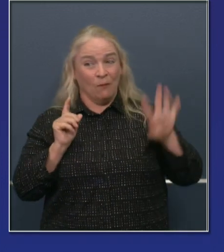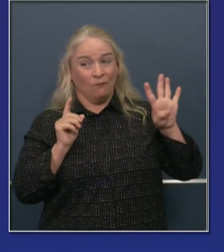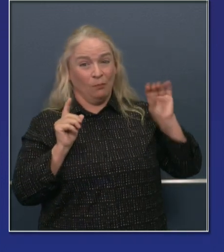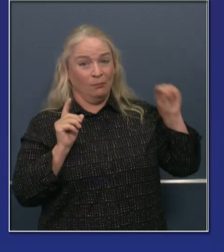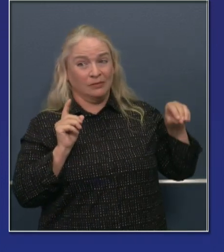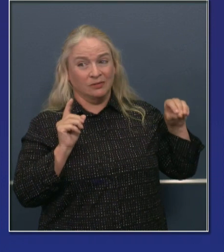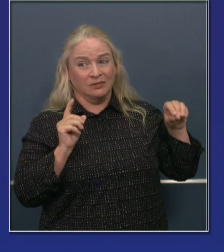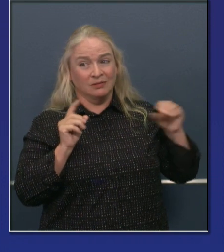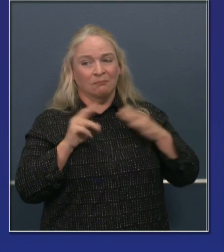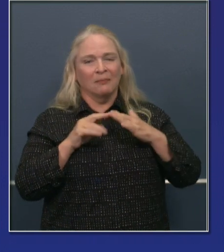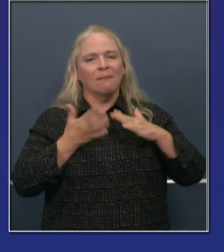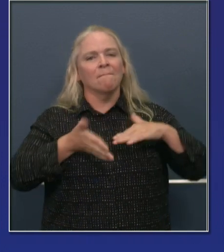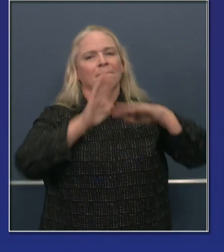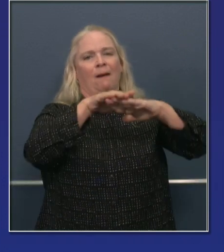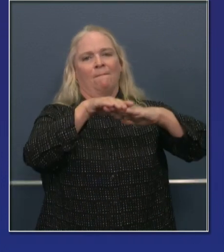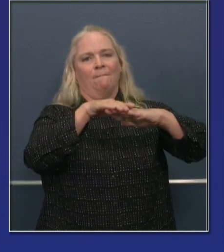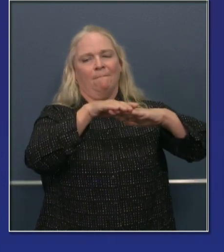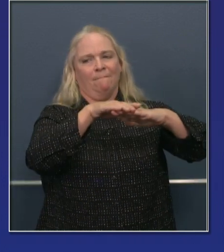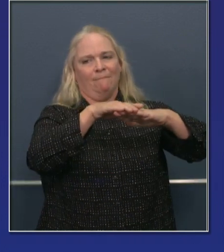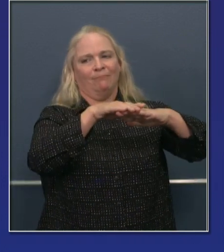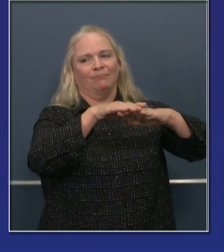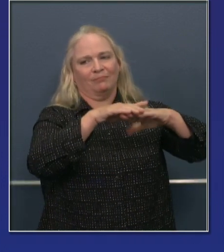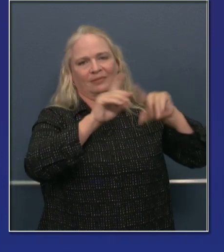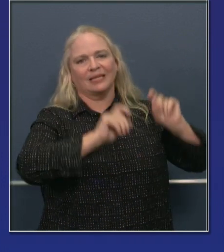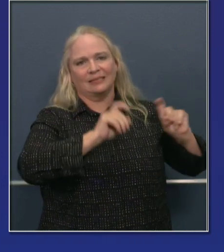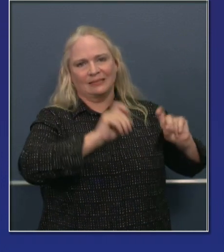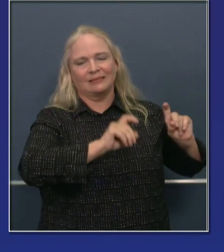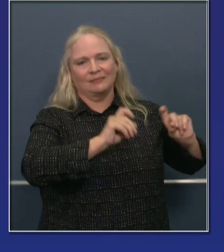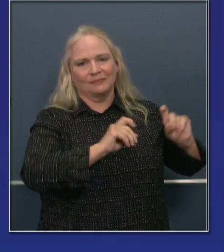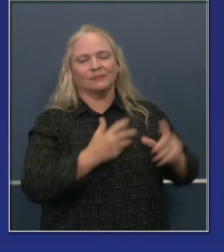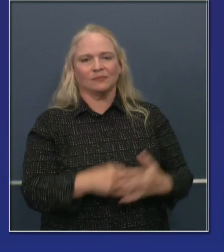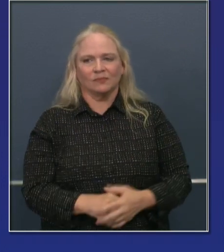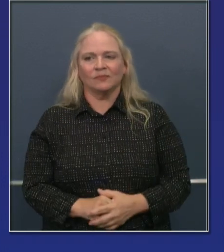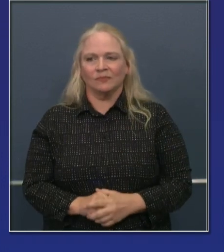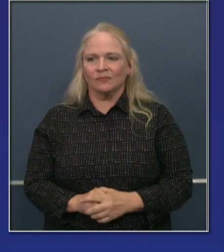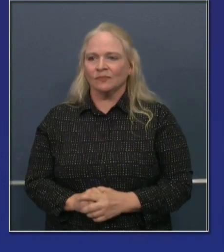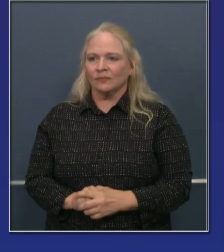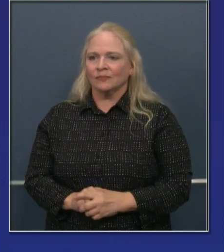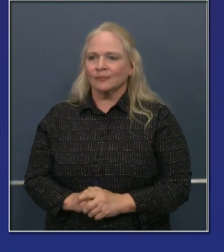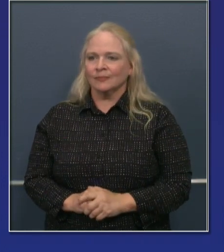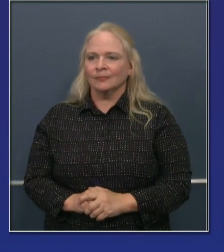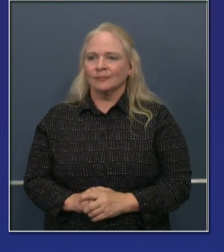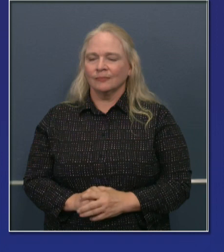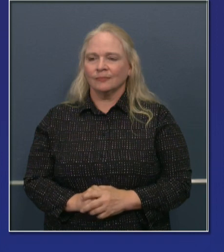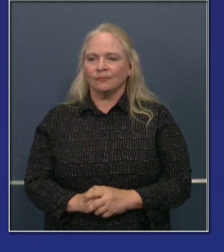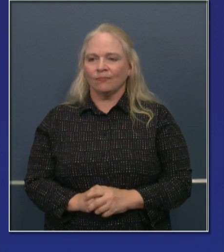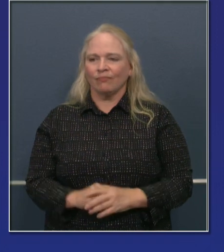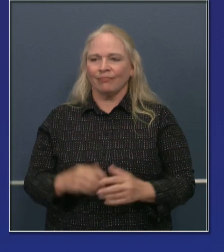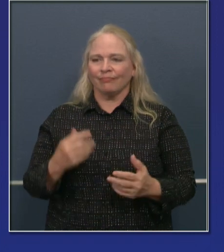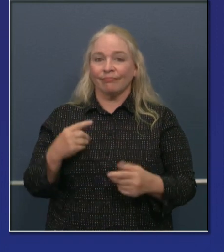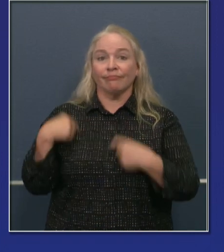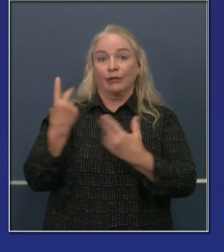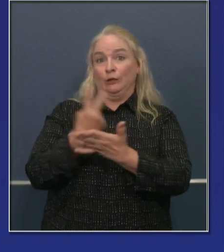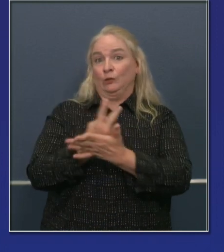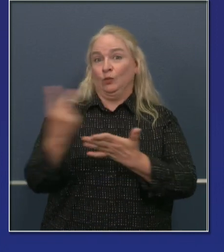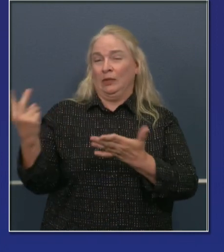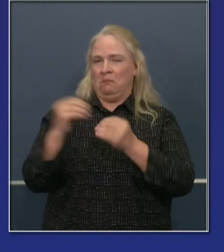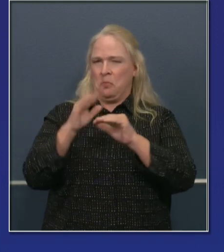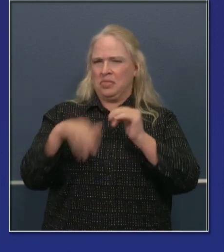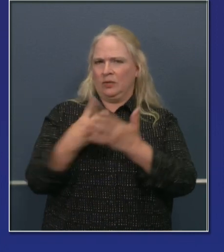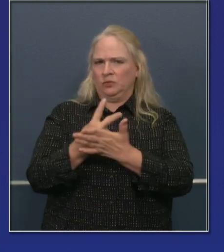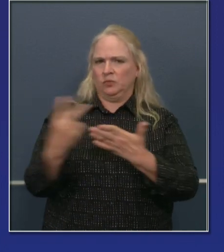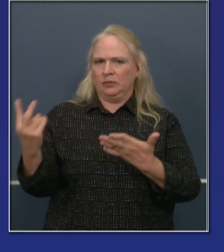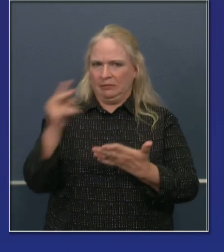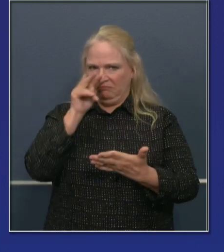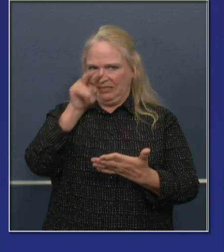21% increase in the test positivity rate over a 2-week period. Accordingly, as